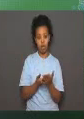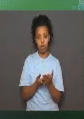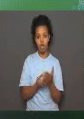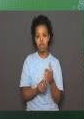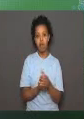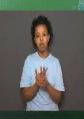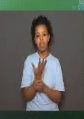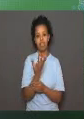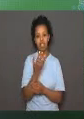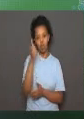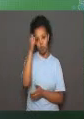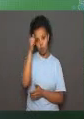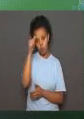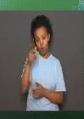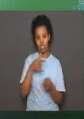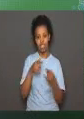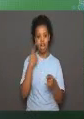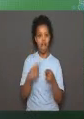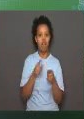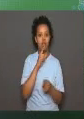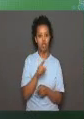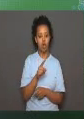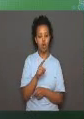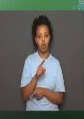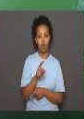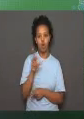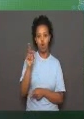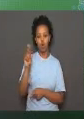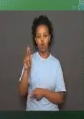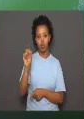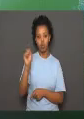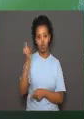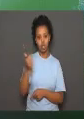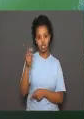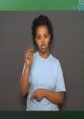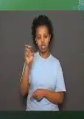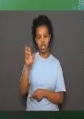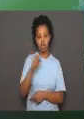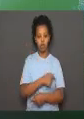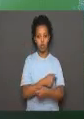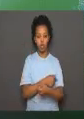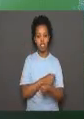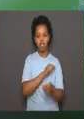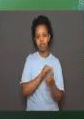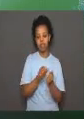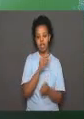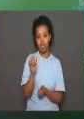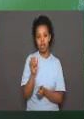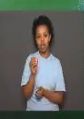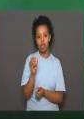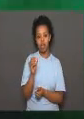infertility in males, Duchenne muscular dystrophy, and Cri-du-Chat